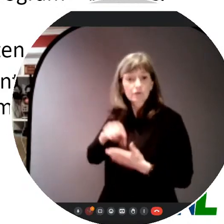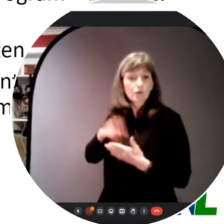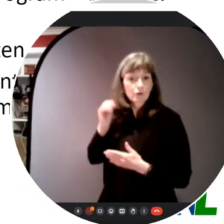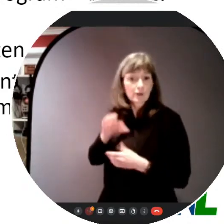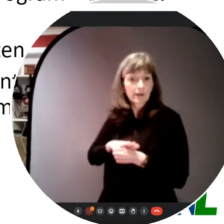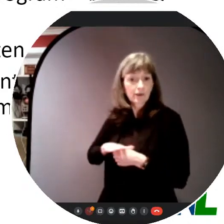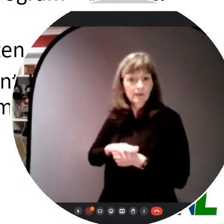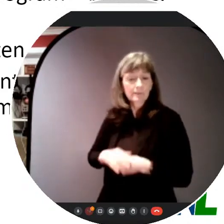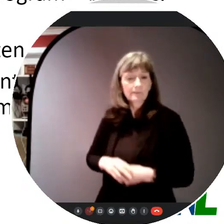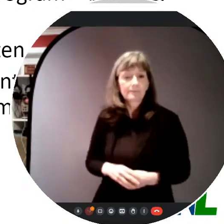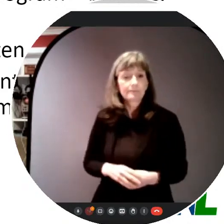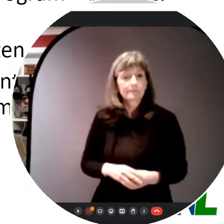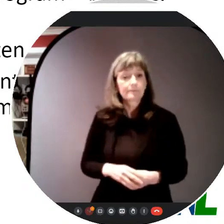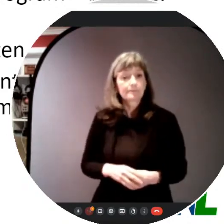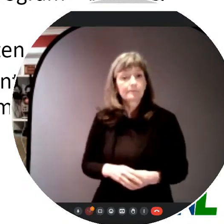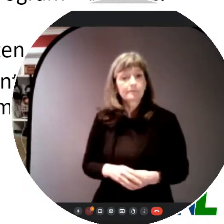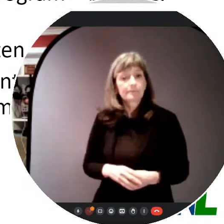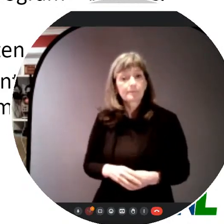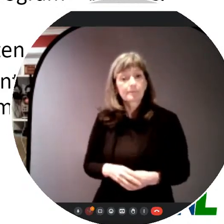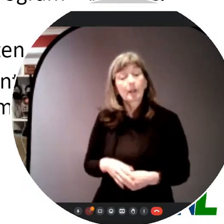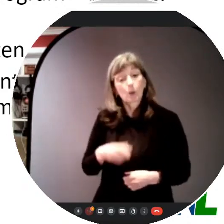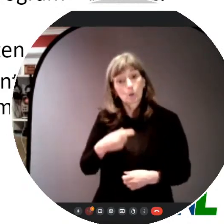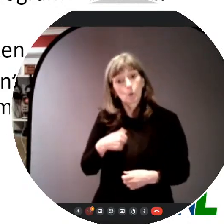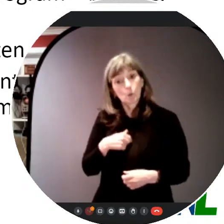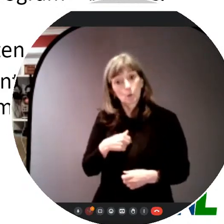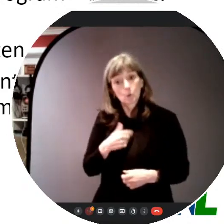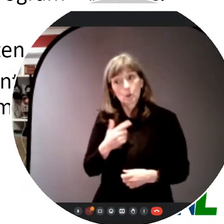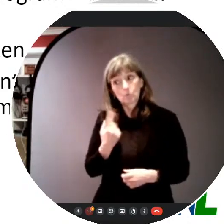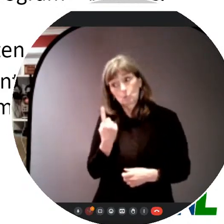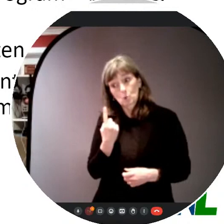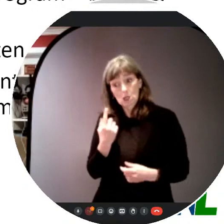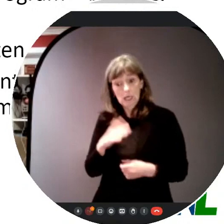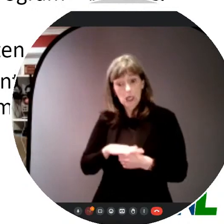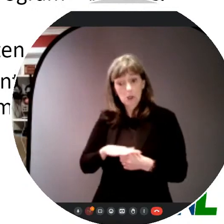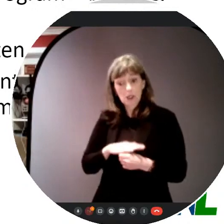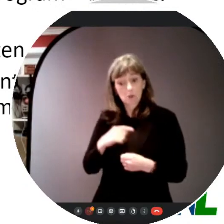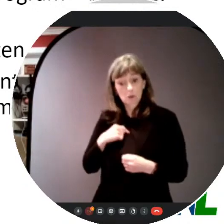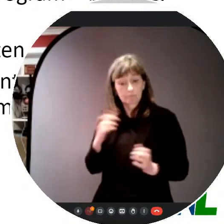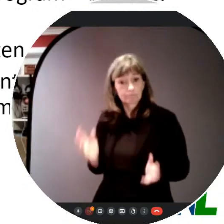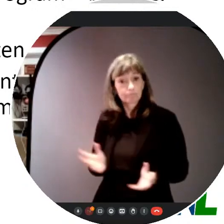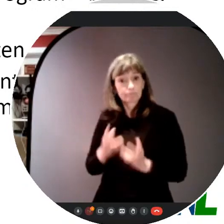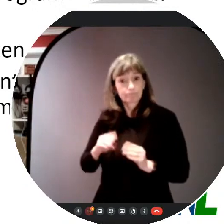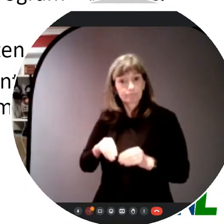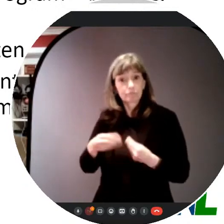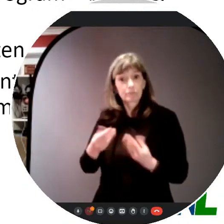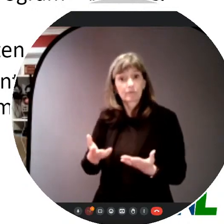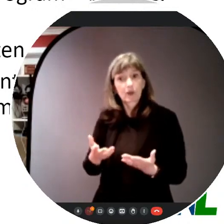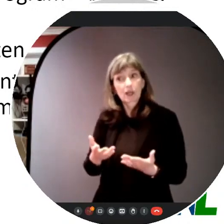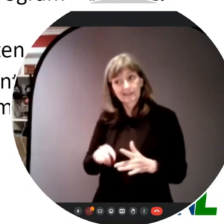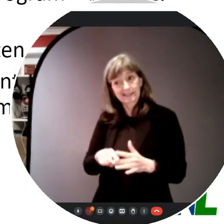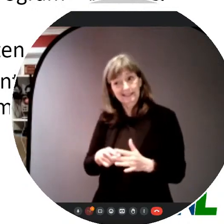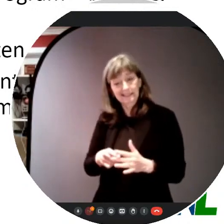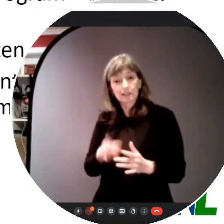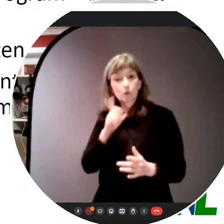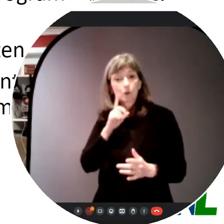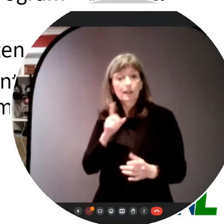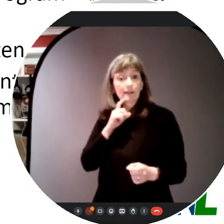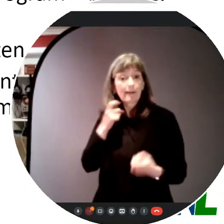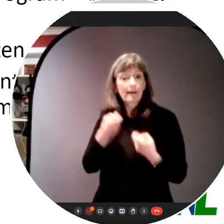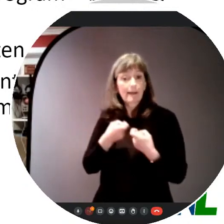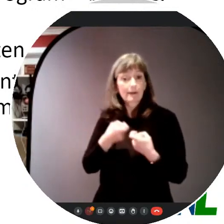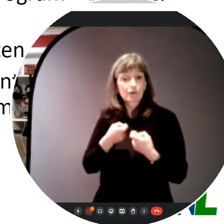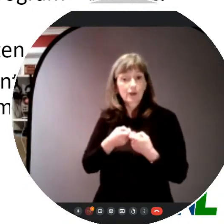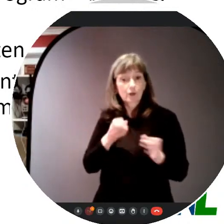mention is we've done a lot of work in promoting and launching, getting ready to launch a new electronic orientation and